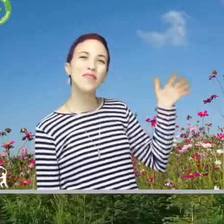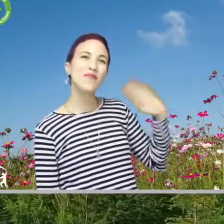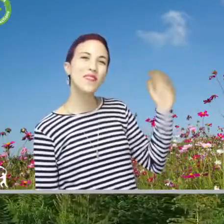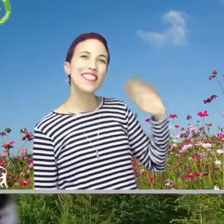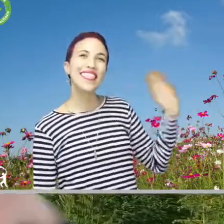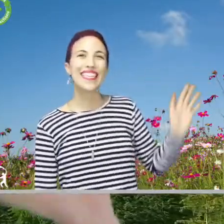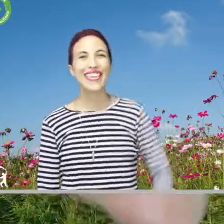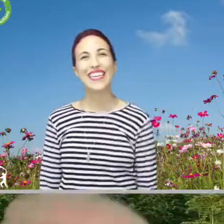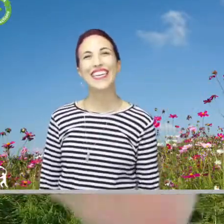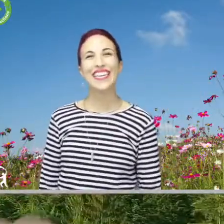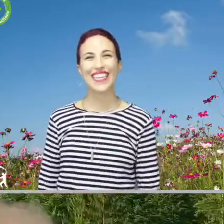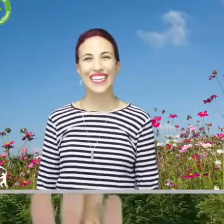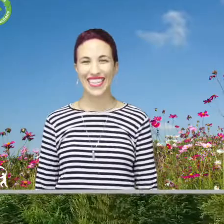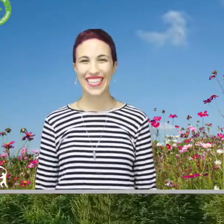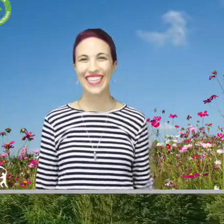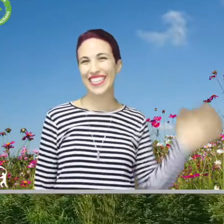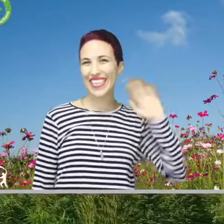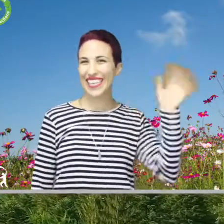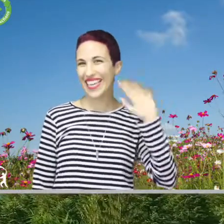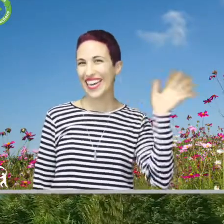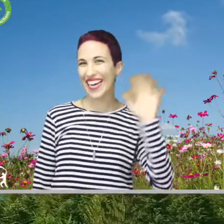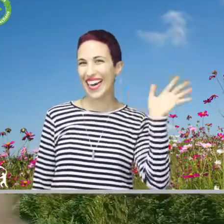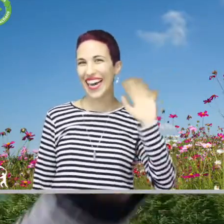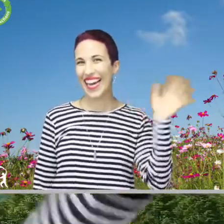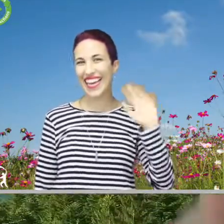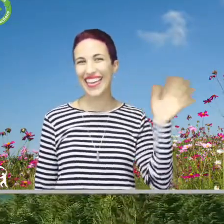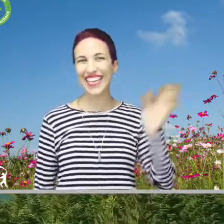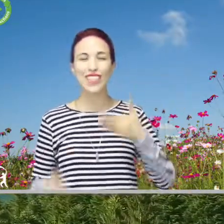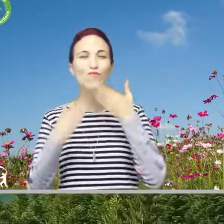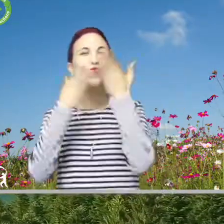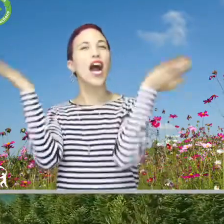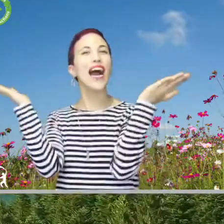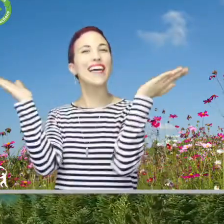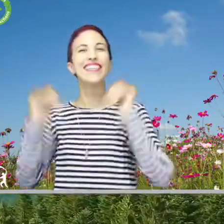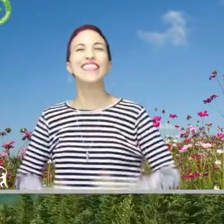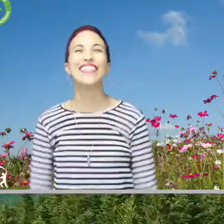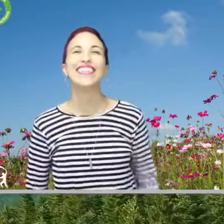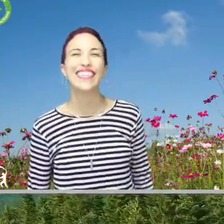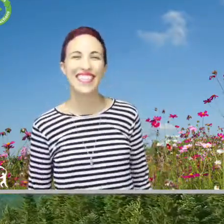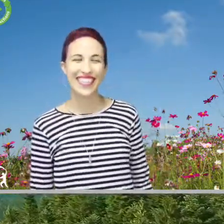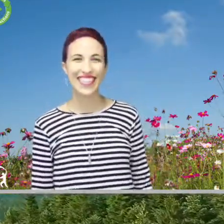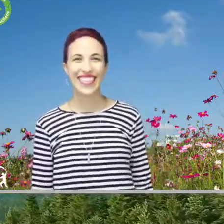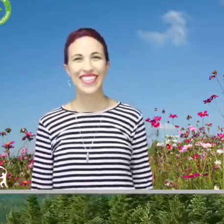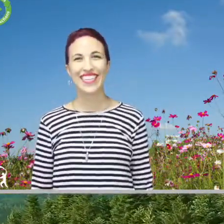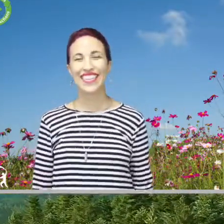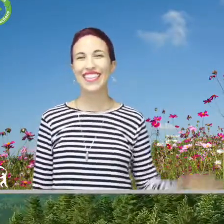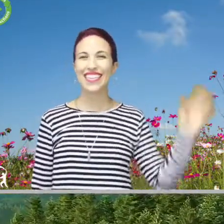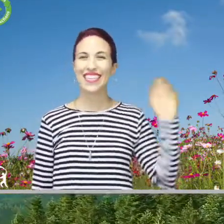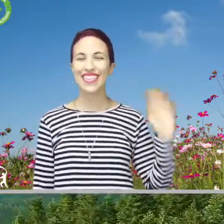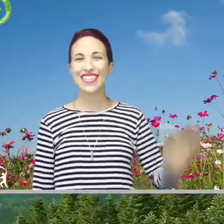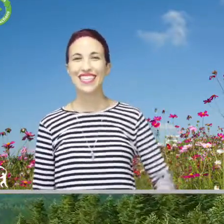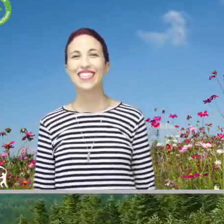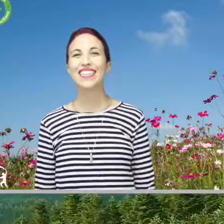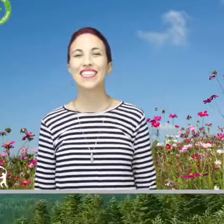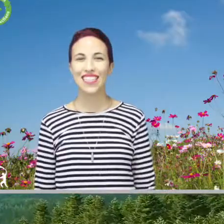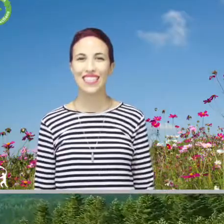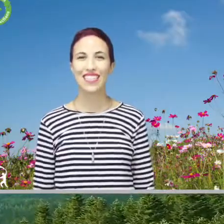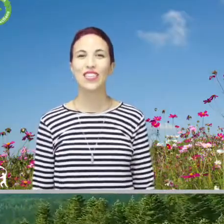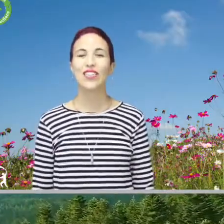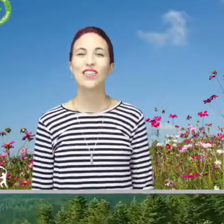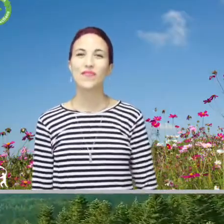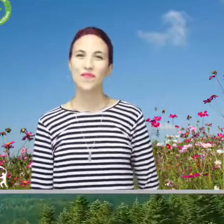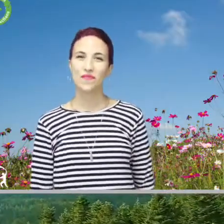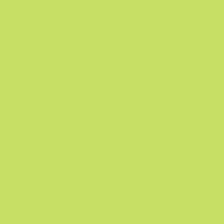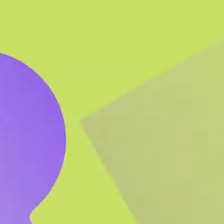Shayma. Hi, Miss Shayma! Mwah! Good morning, Mrs. Hot and Miss Shamer are here to join you